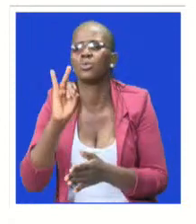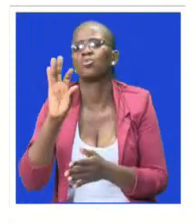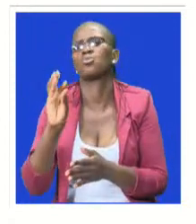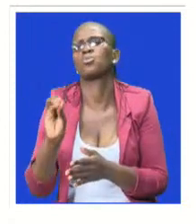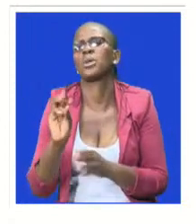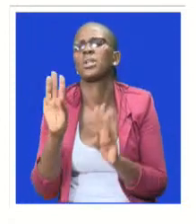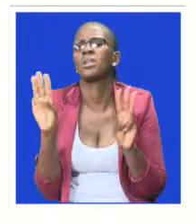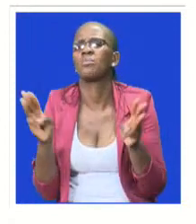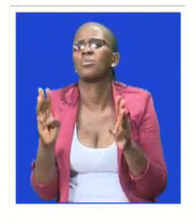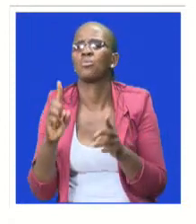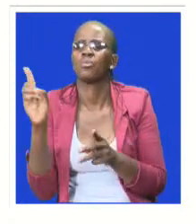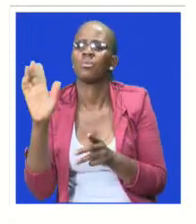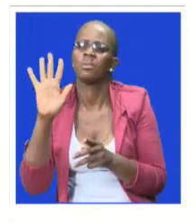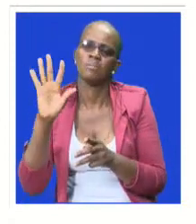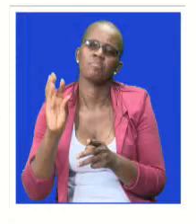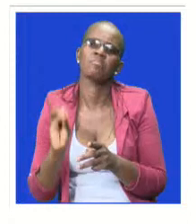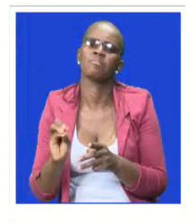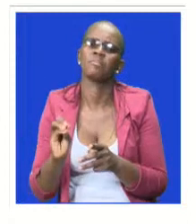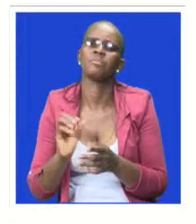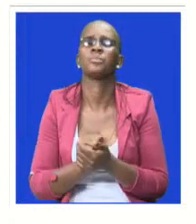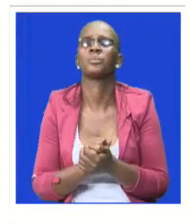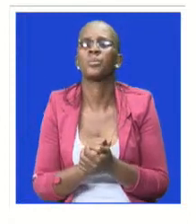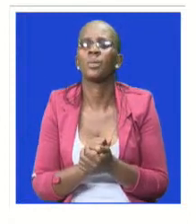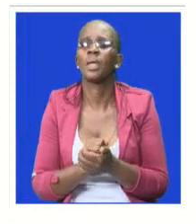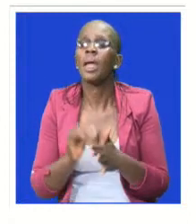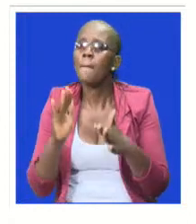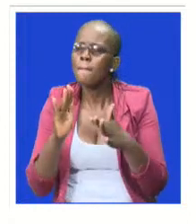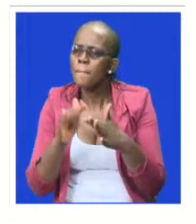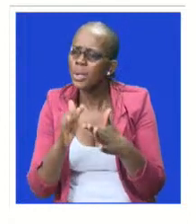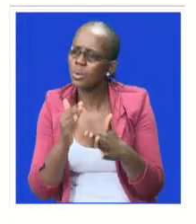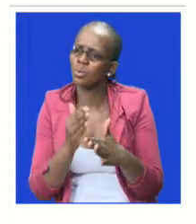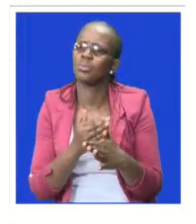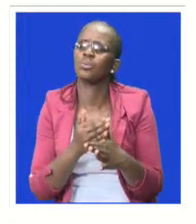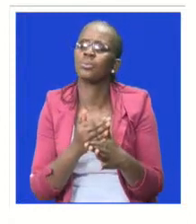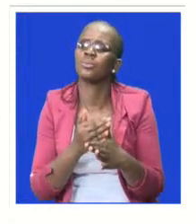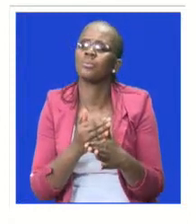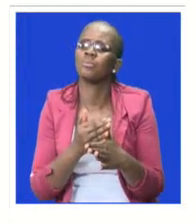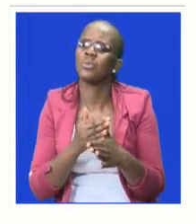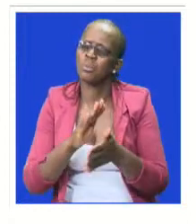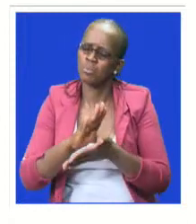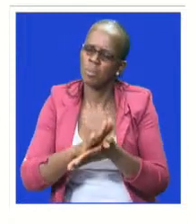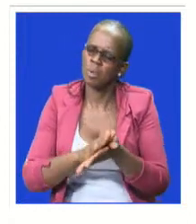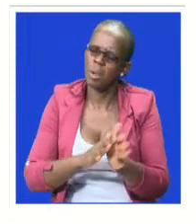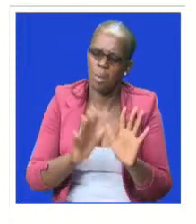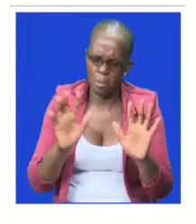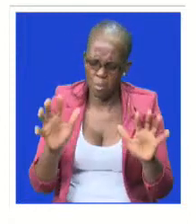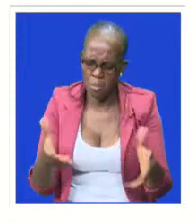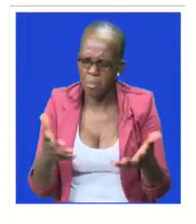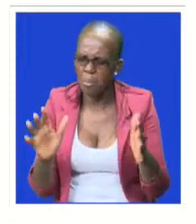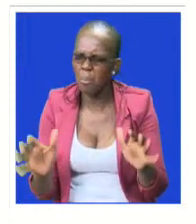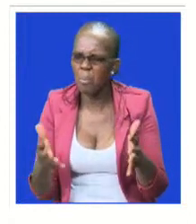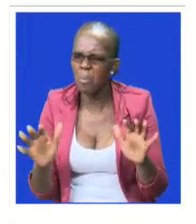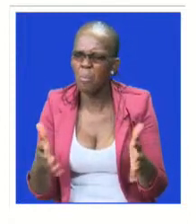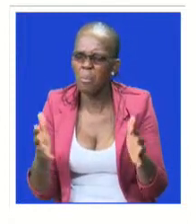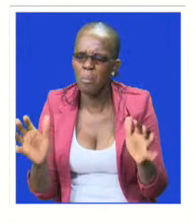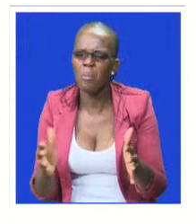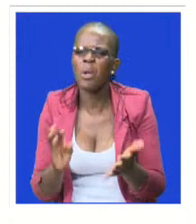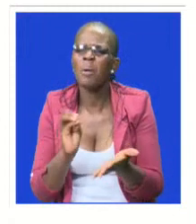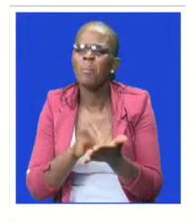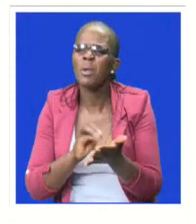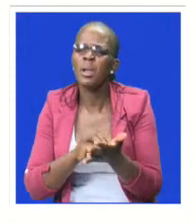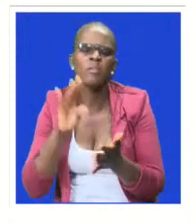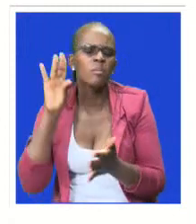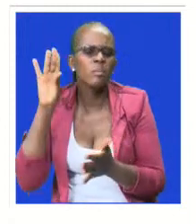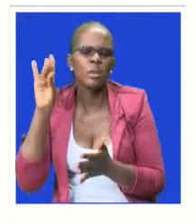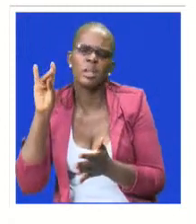they doing that? Since they were hunter-gatherers, they could not find a lot of animals if